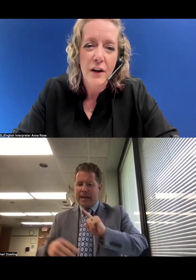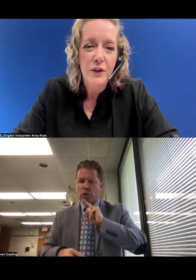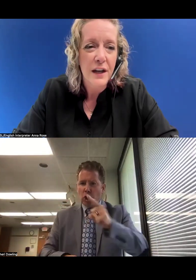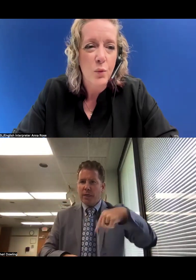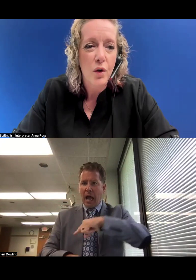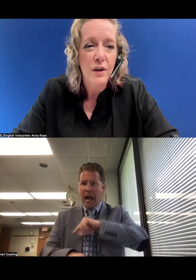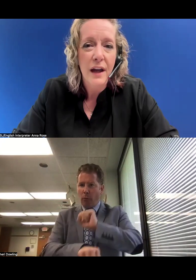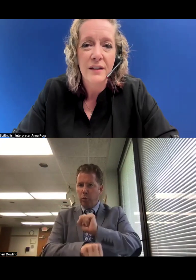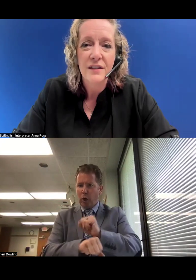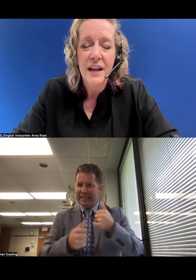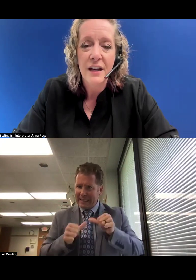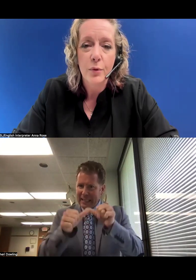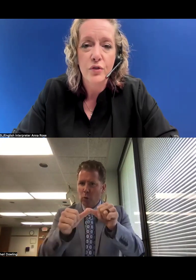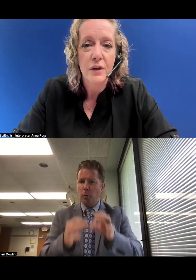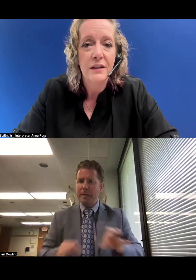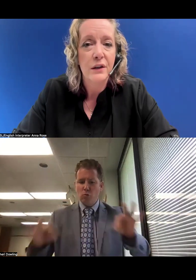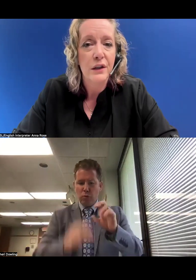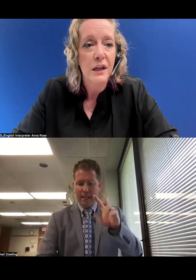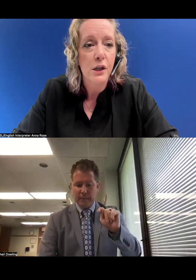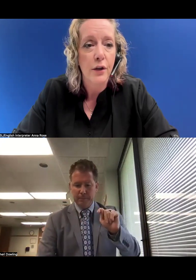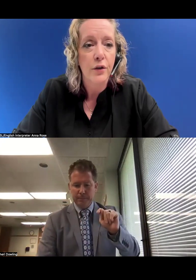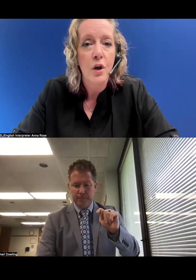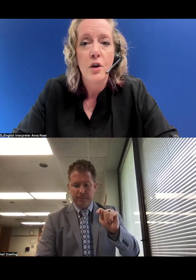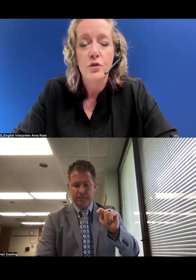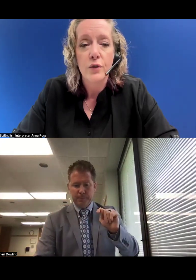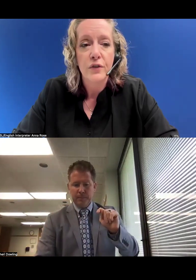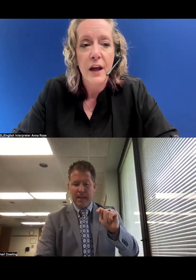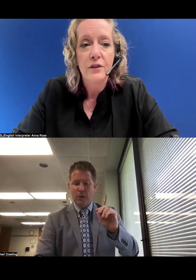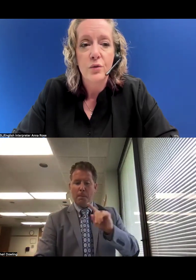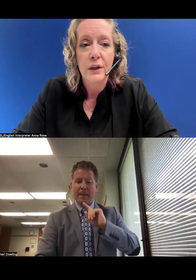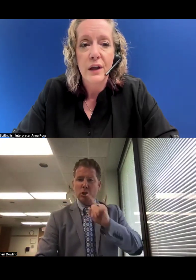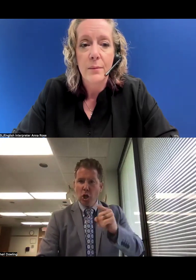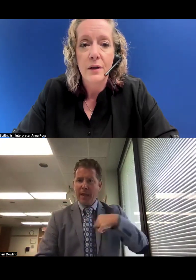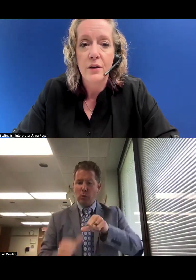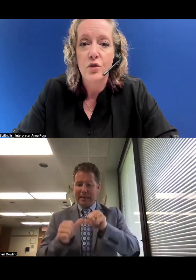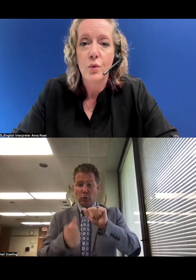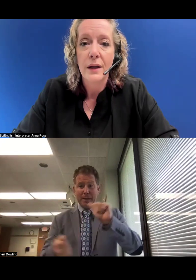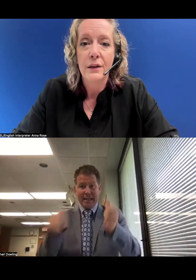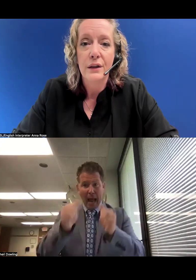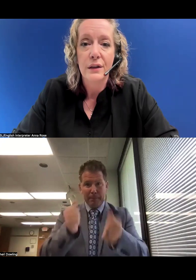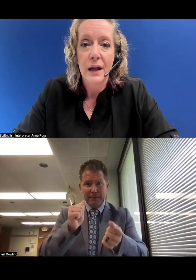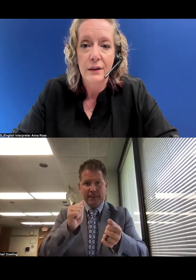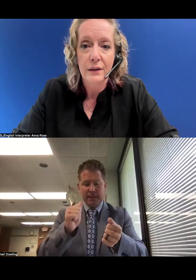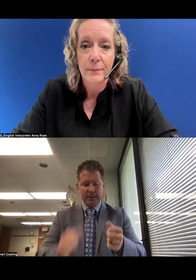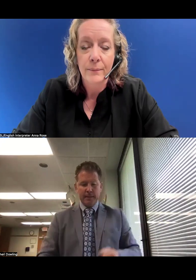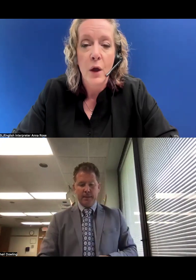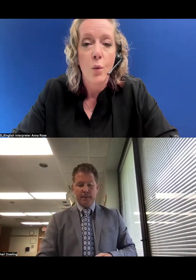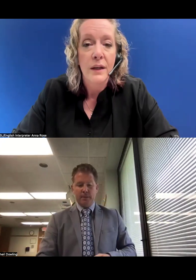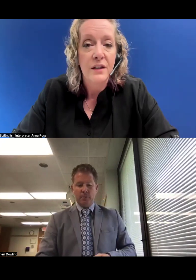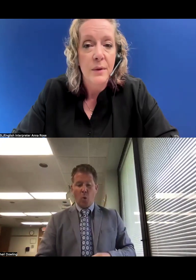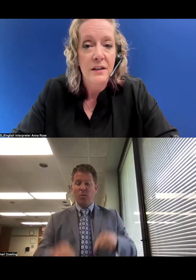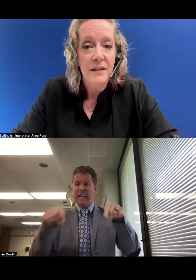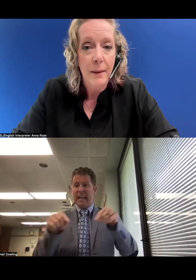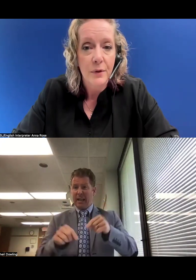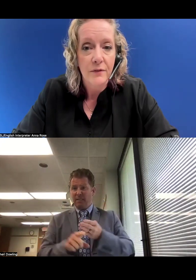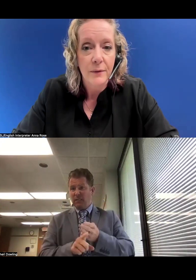of our everyday work and to take an opportunity to see each other, to reflect, to examine, and to assess. We